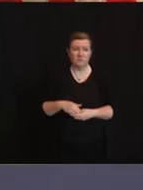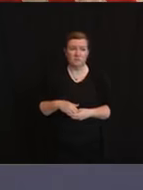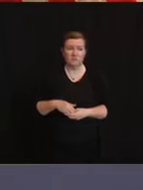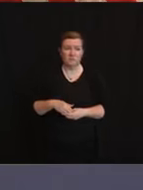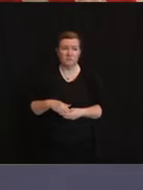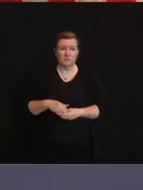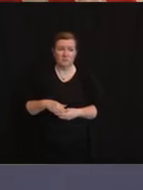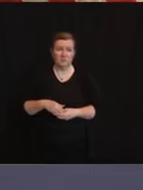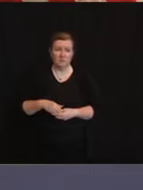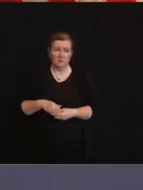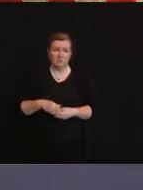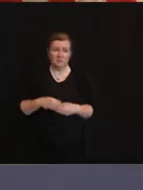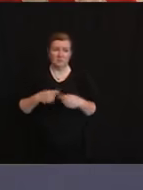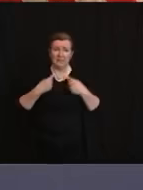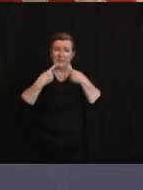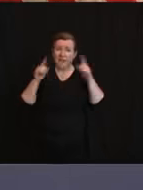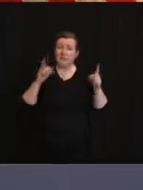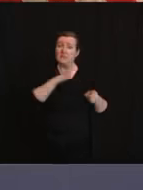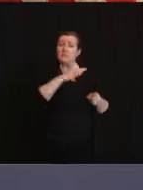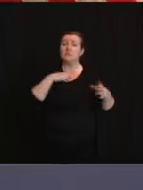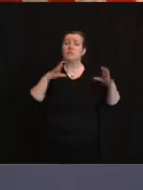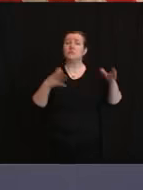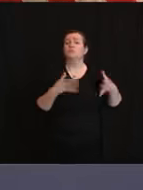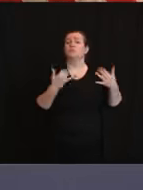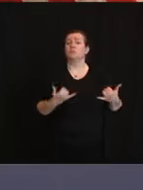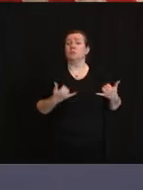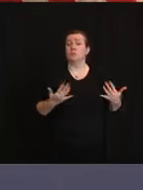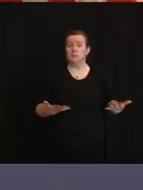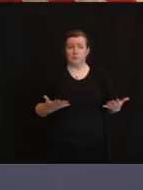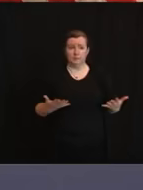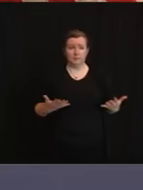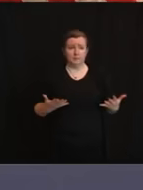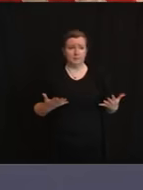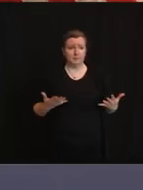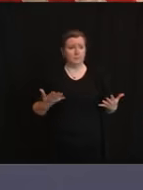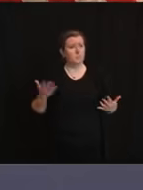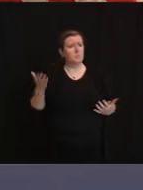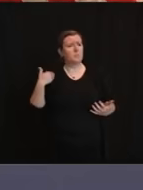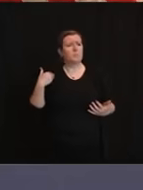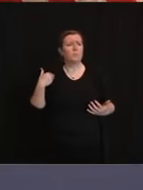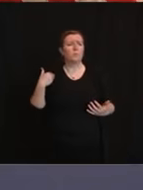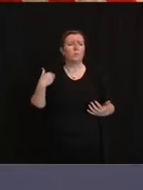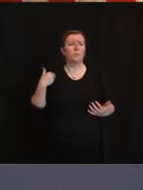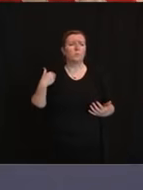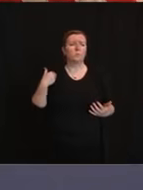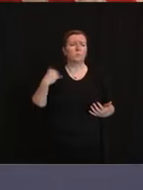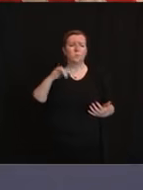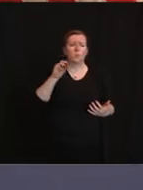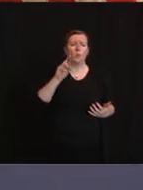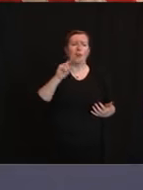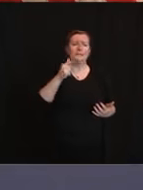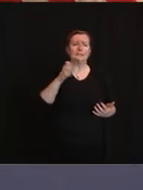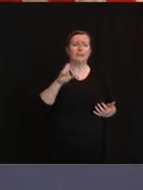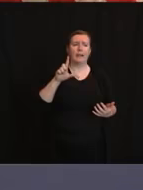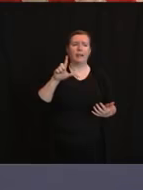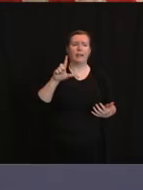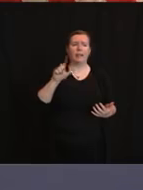you announced today. Was that report incorrect, or was he ever on the list, or was he dropped from it at any